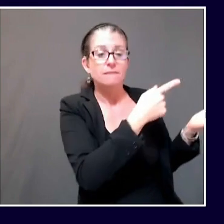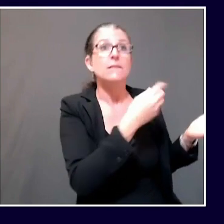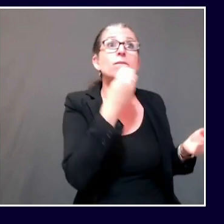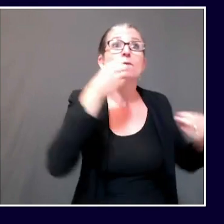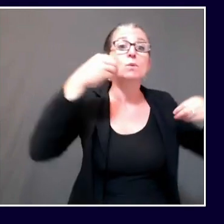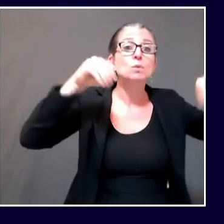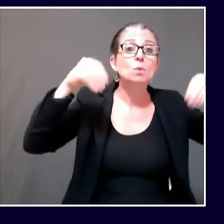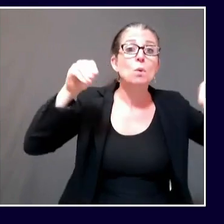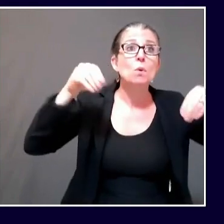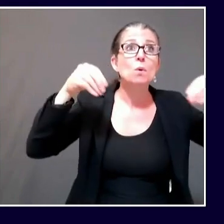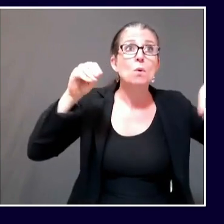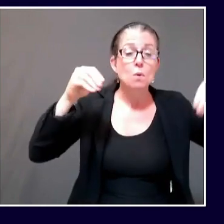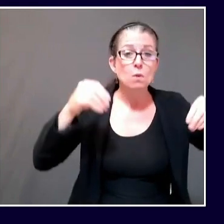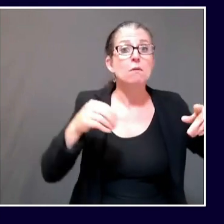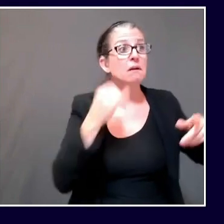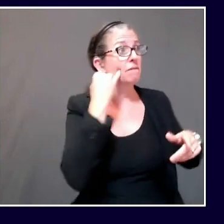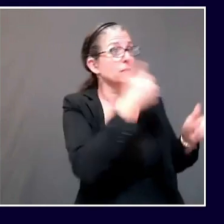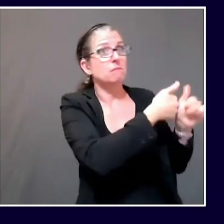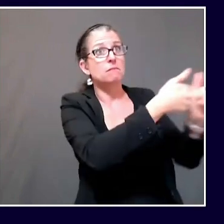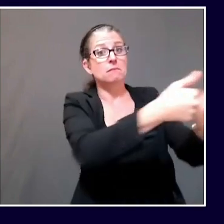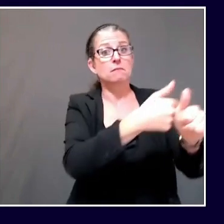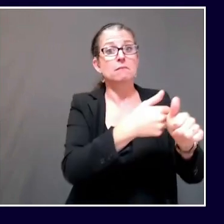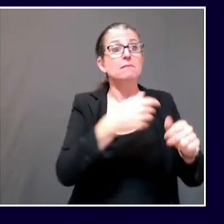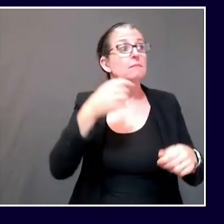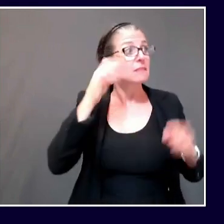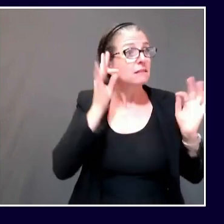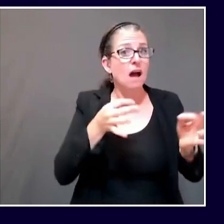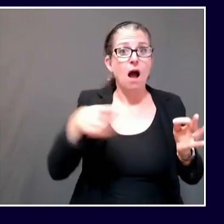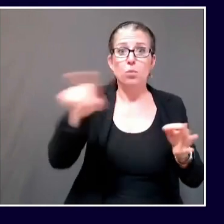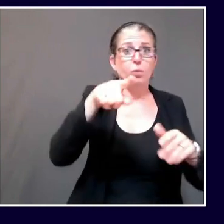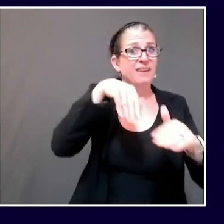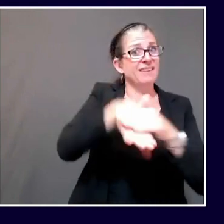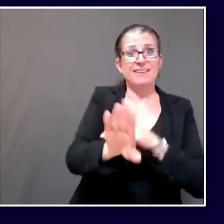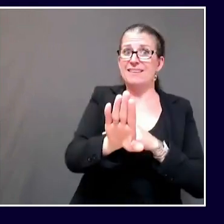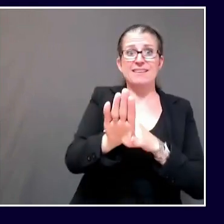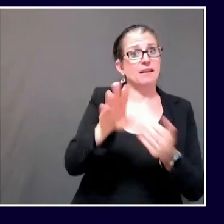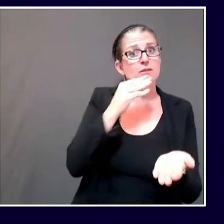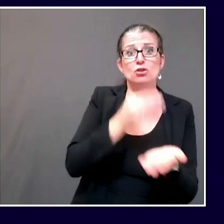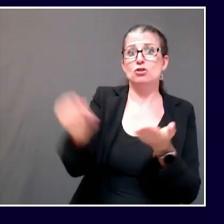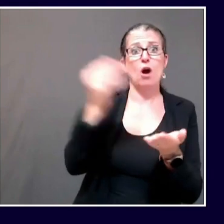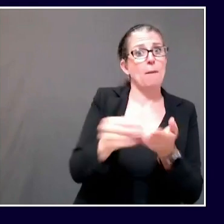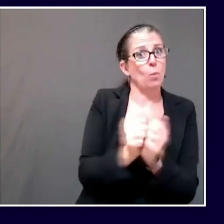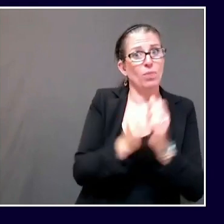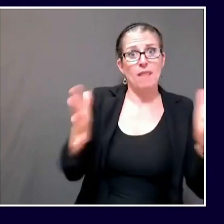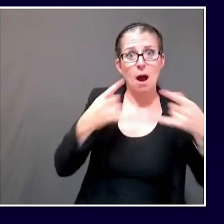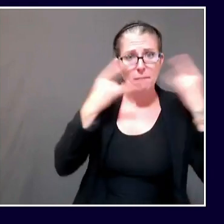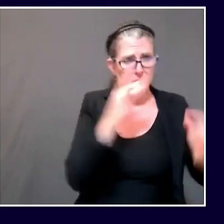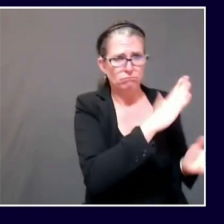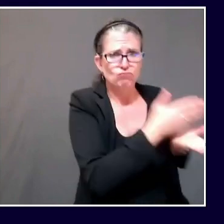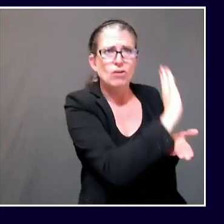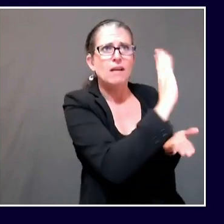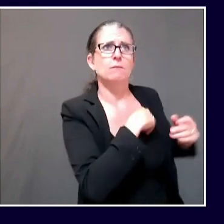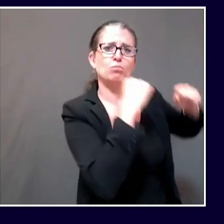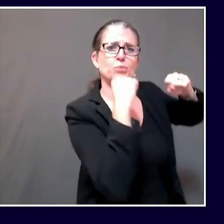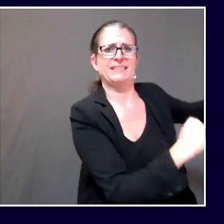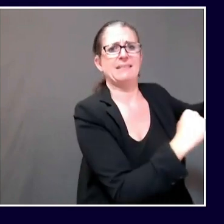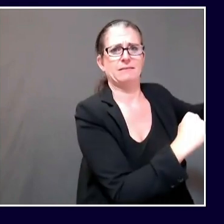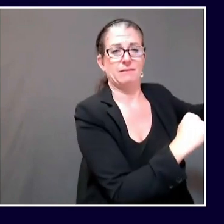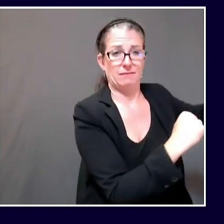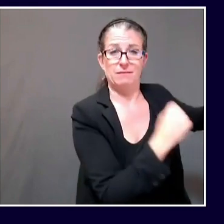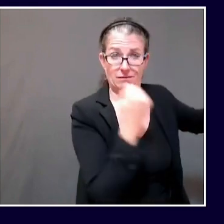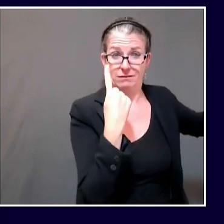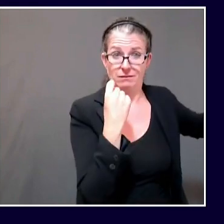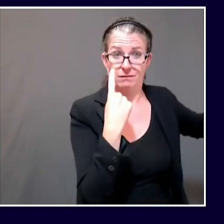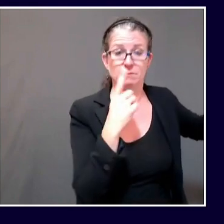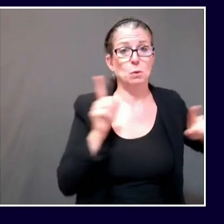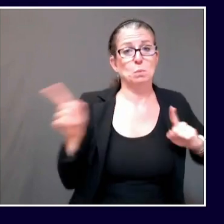are empowered to do so under the various executive orders that have been put forth around mask wearing. Okay, great. And then